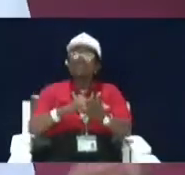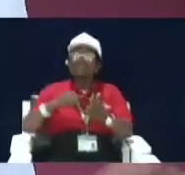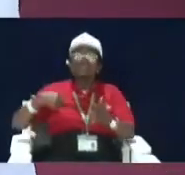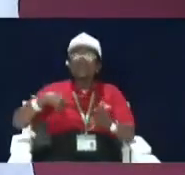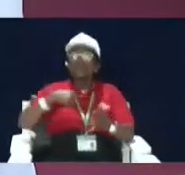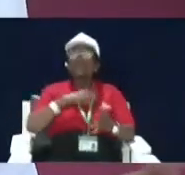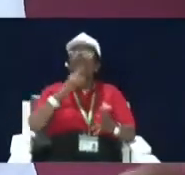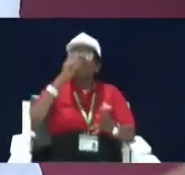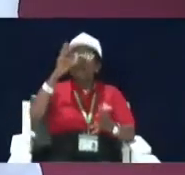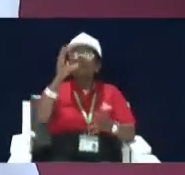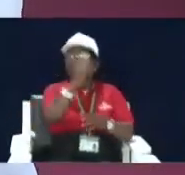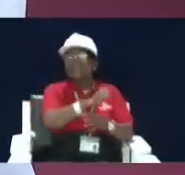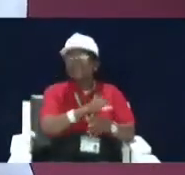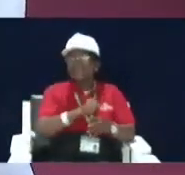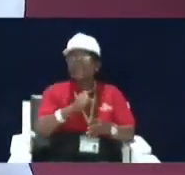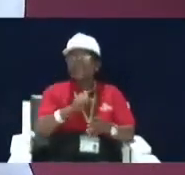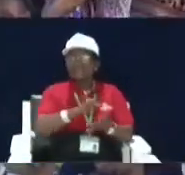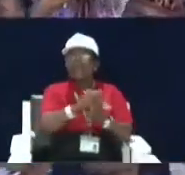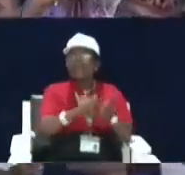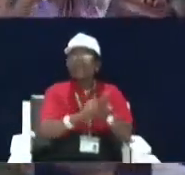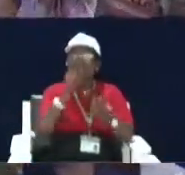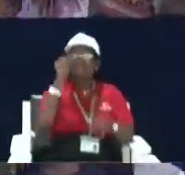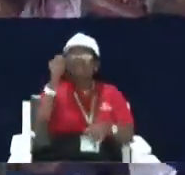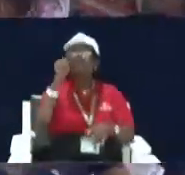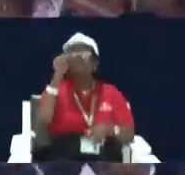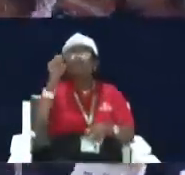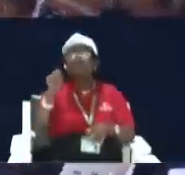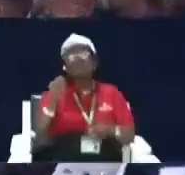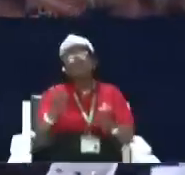It doesn't happen like this.